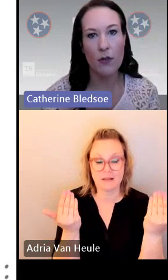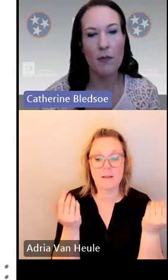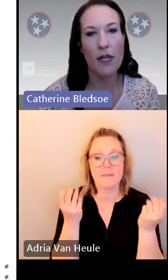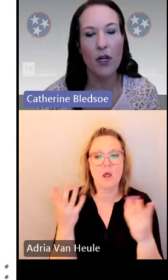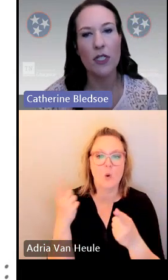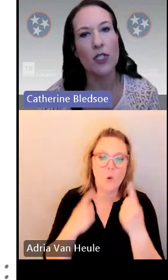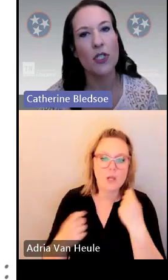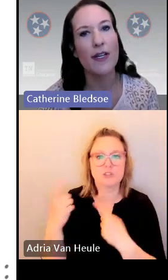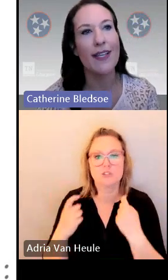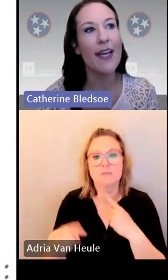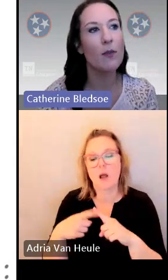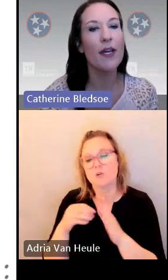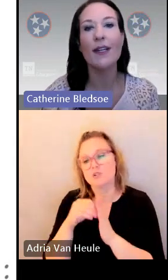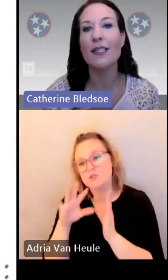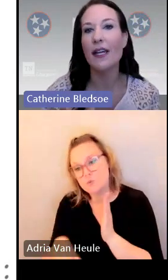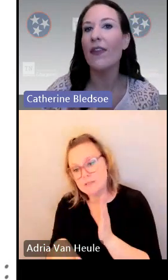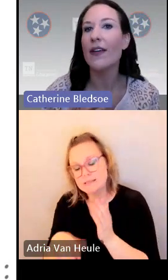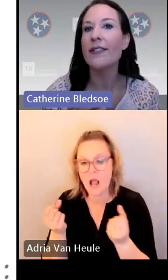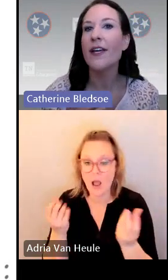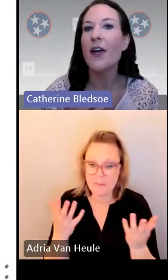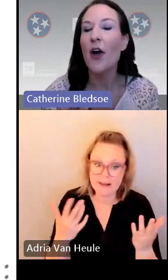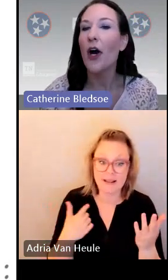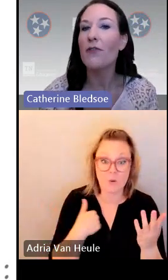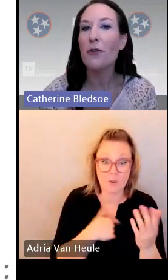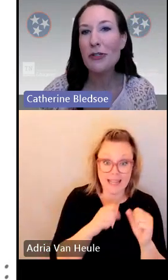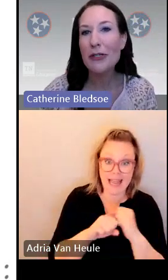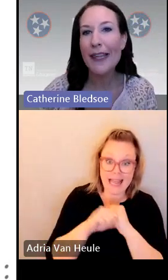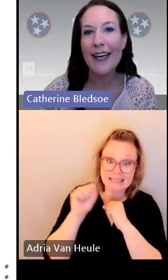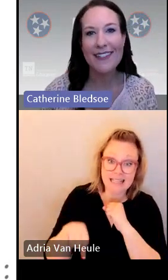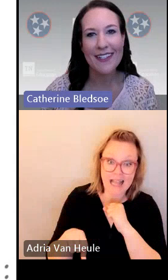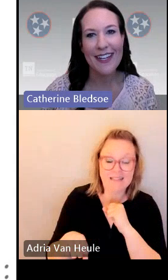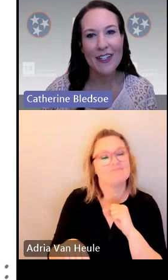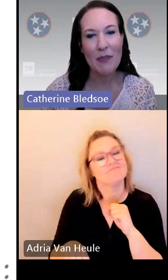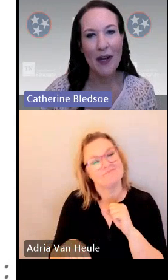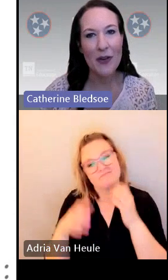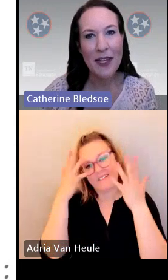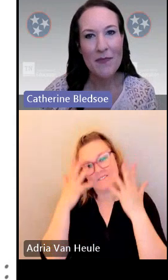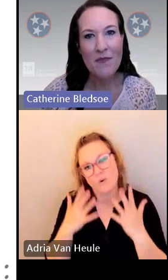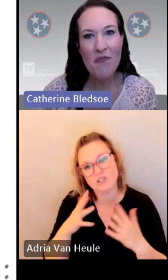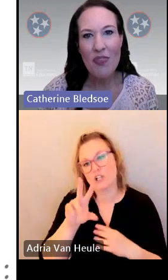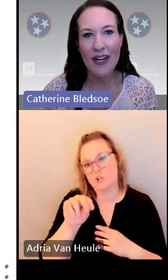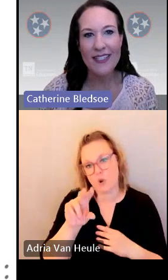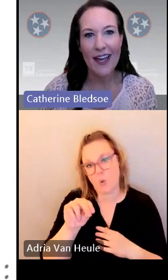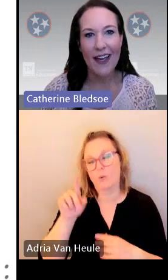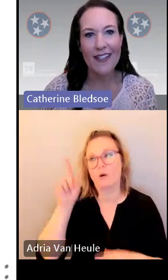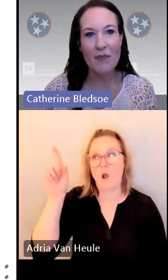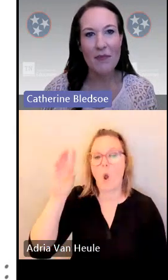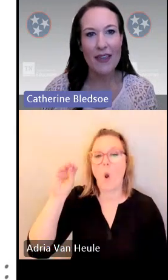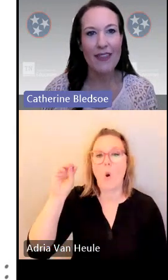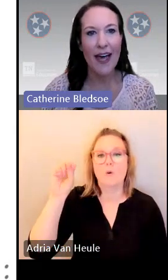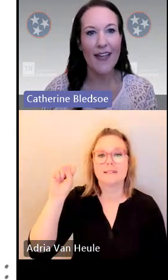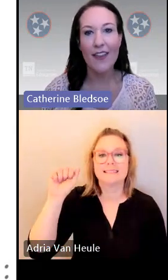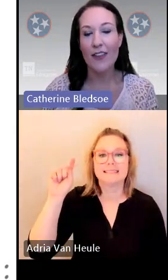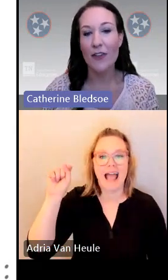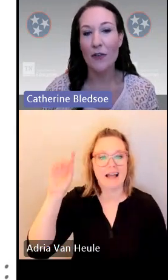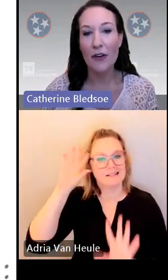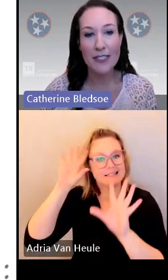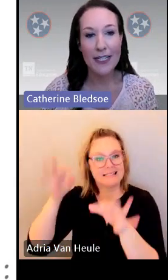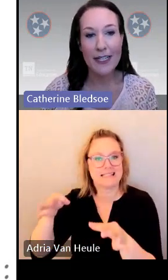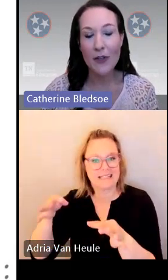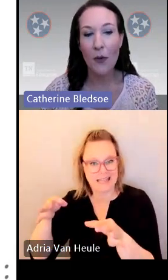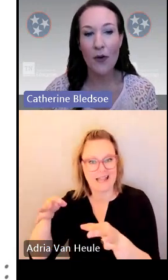increase there for many of our districts. Hey, can we extend this? Unfortunately, that is dictated by OSEP. That is not something that